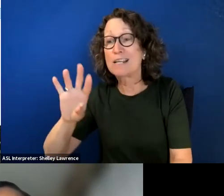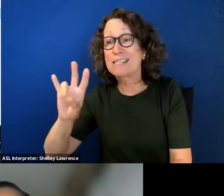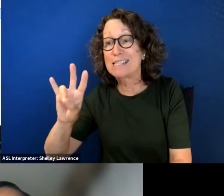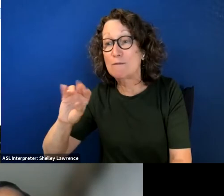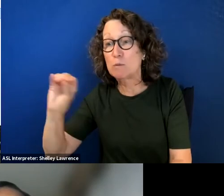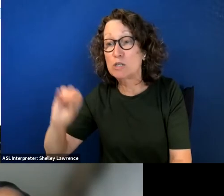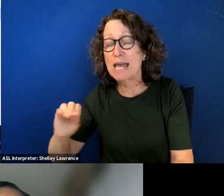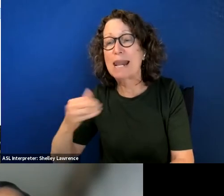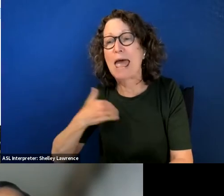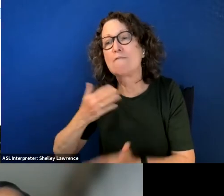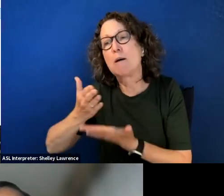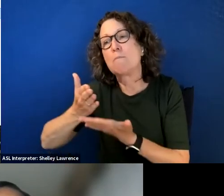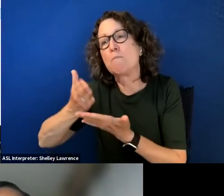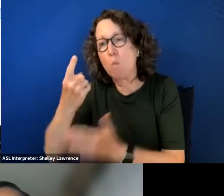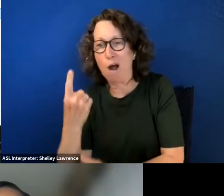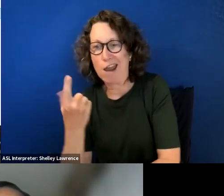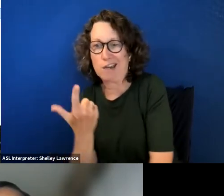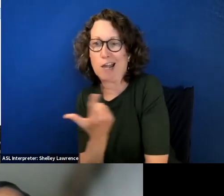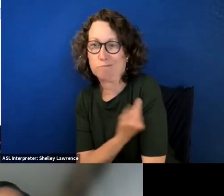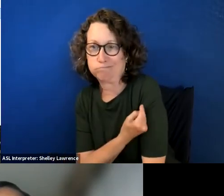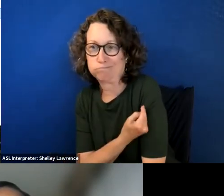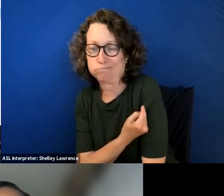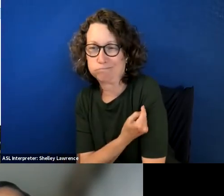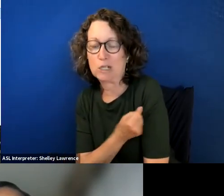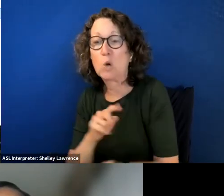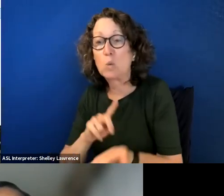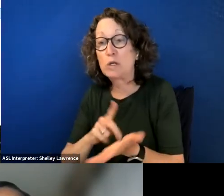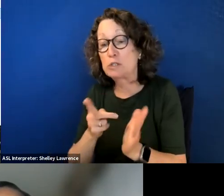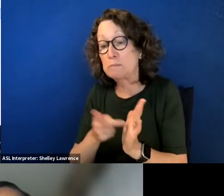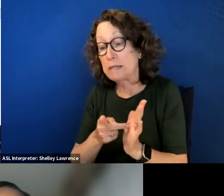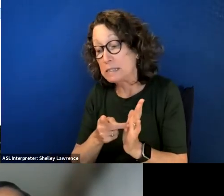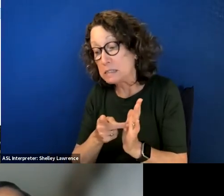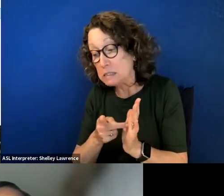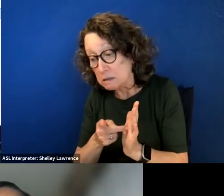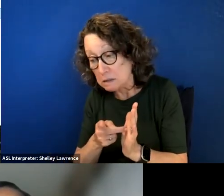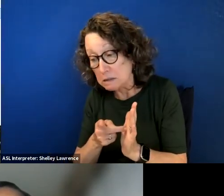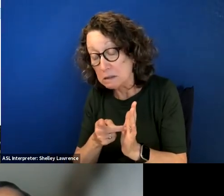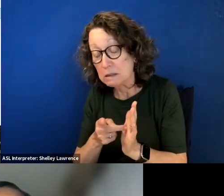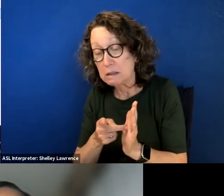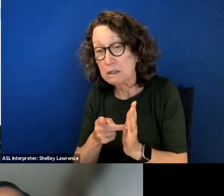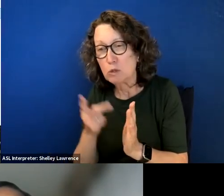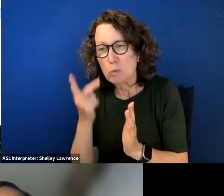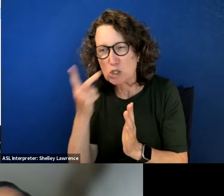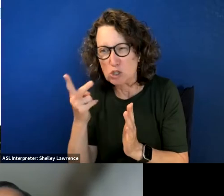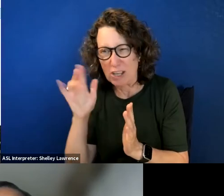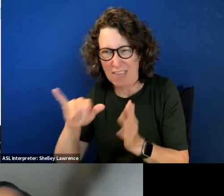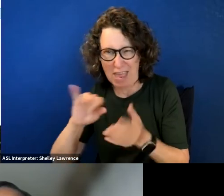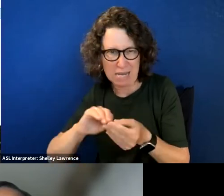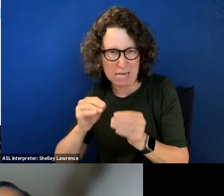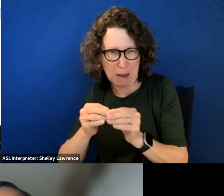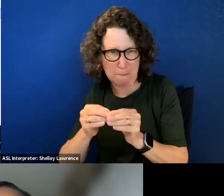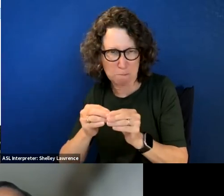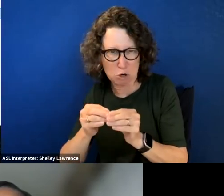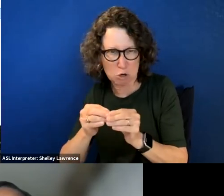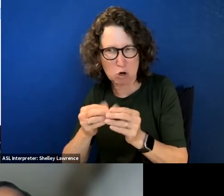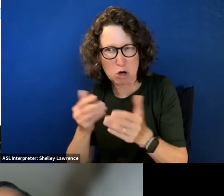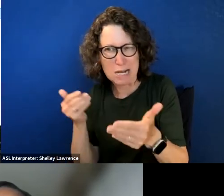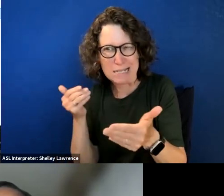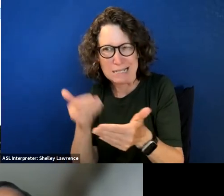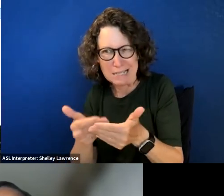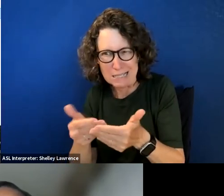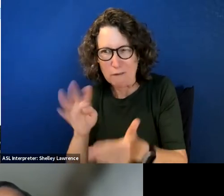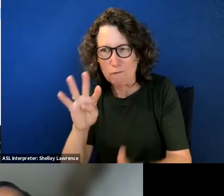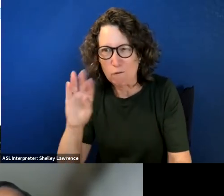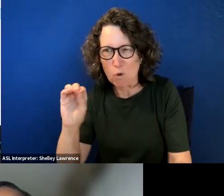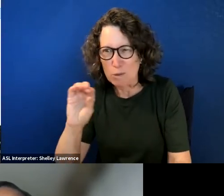are partially vaccinated, which means they should, we should see that number probably closer to that